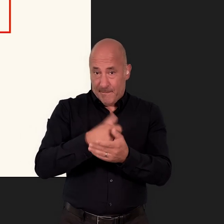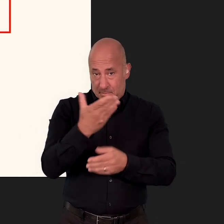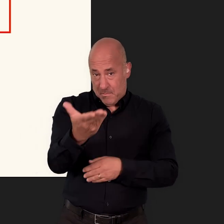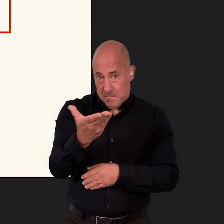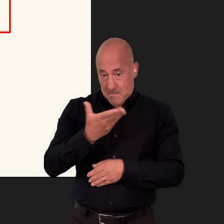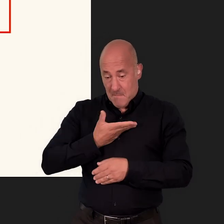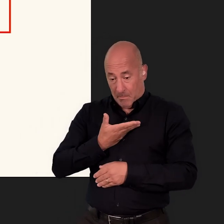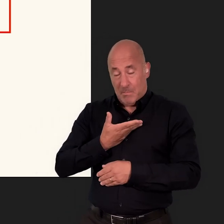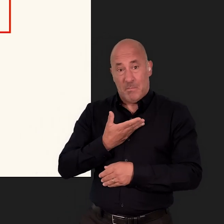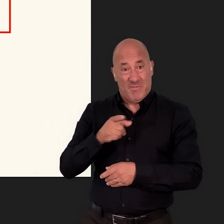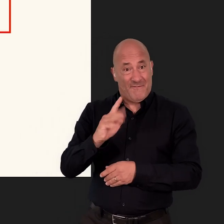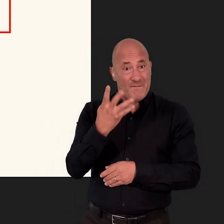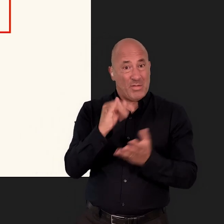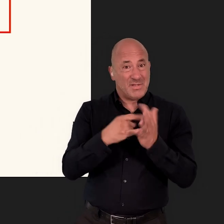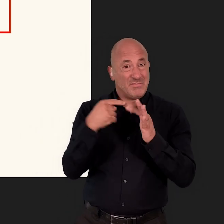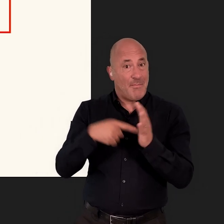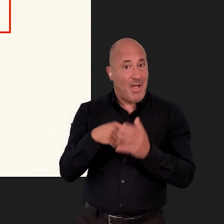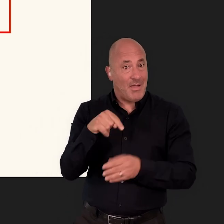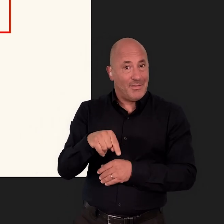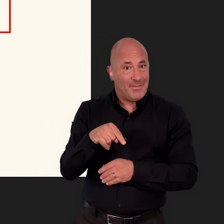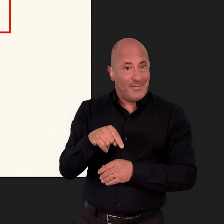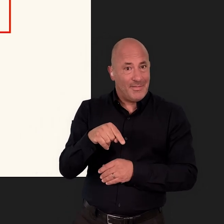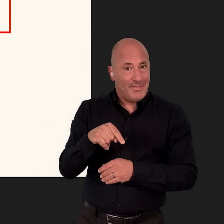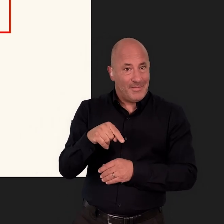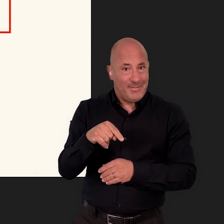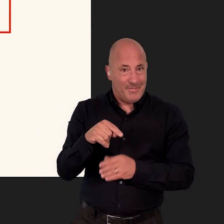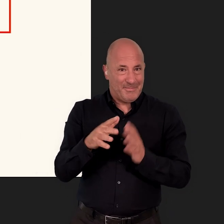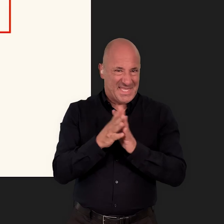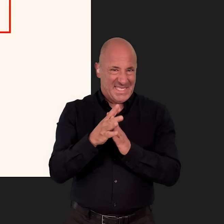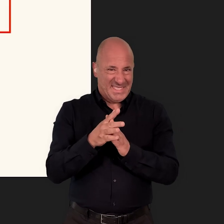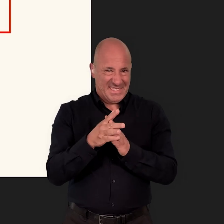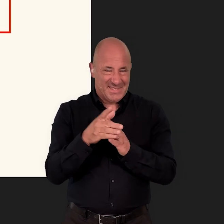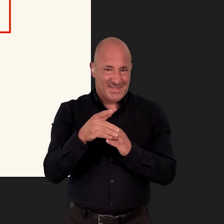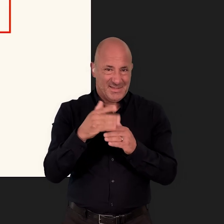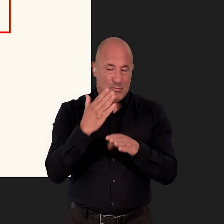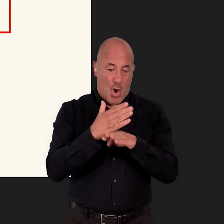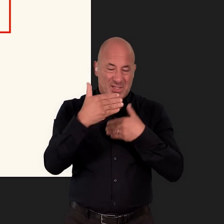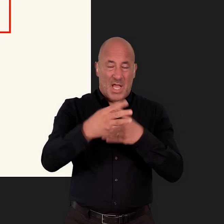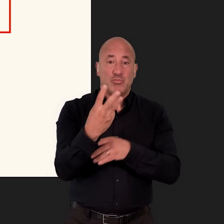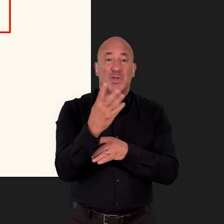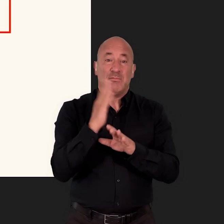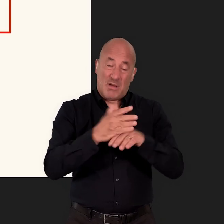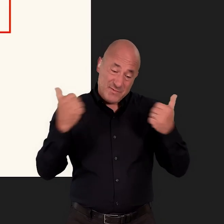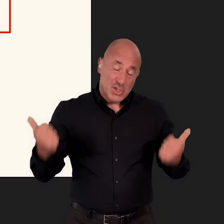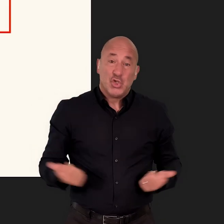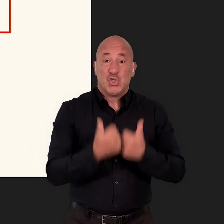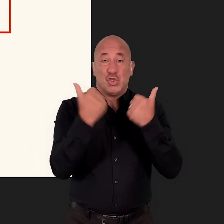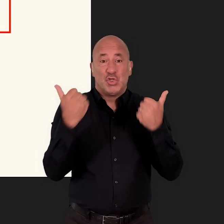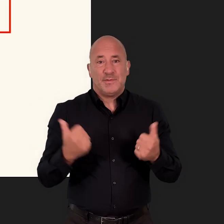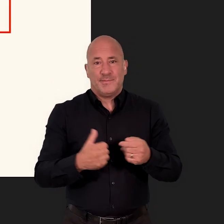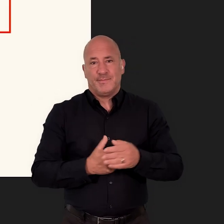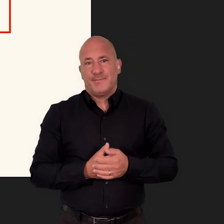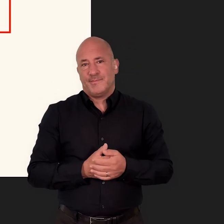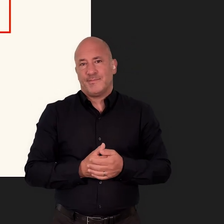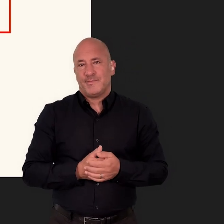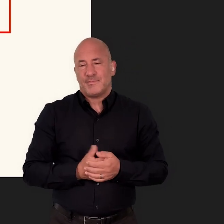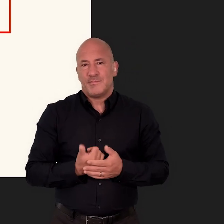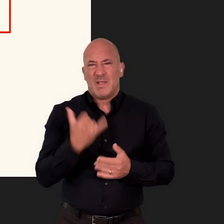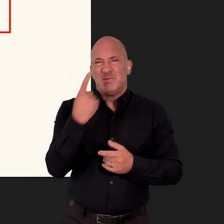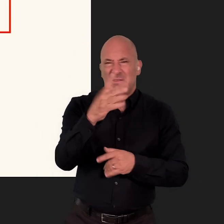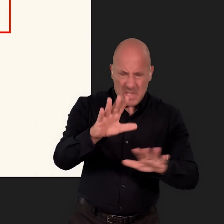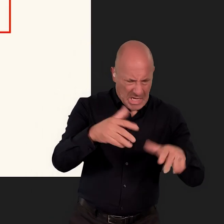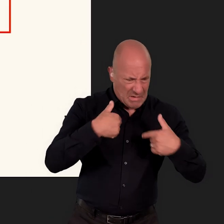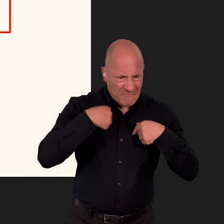minimum at the point of application on the 4th of September, i.e. you must have completed REBA Work Stage